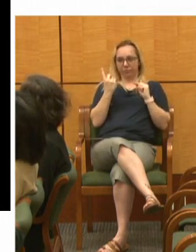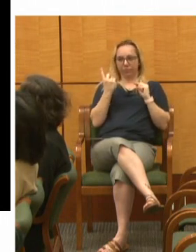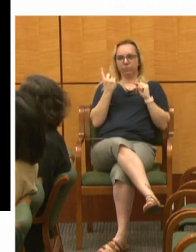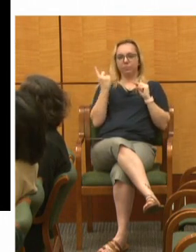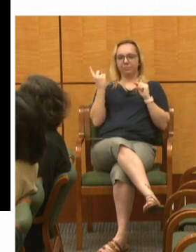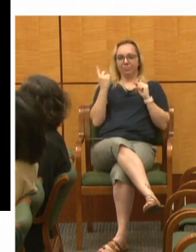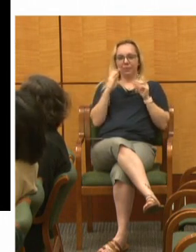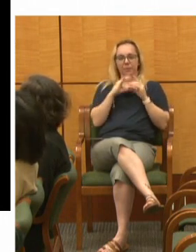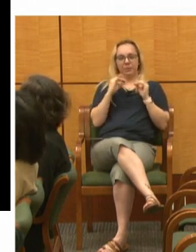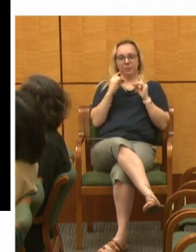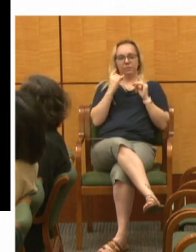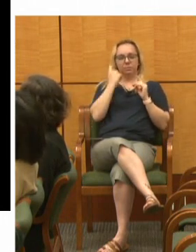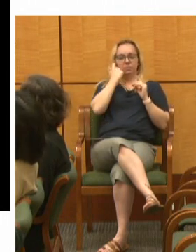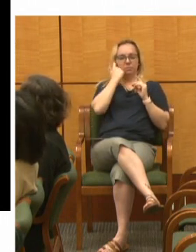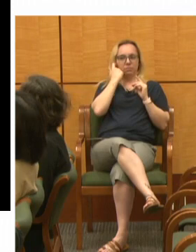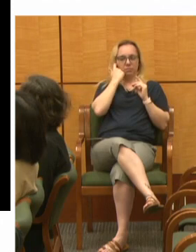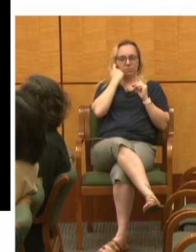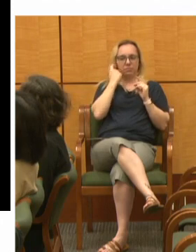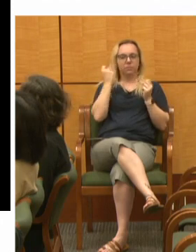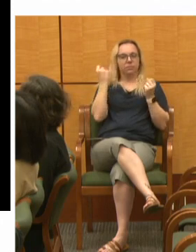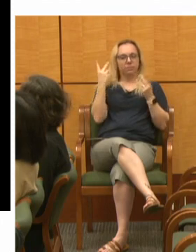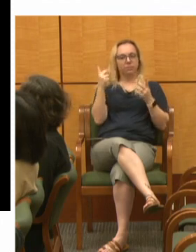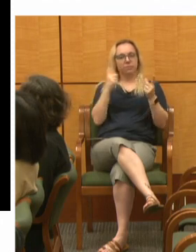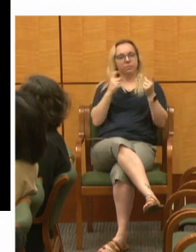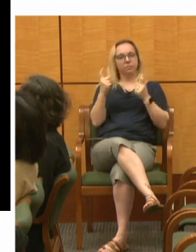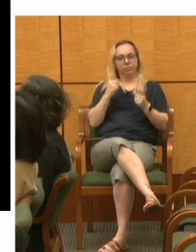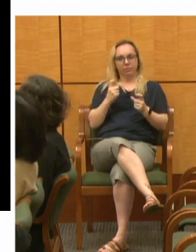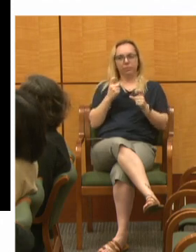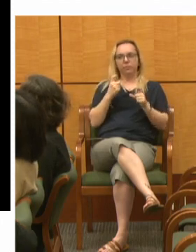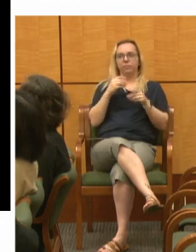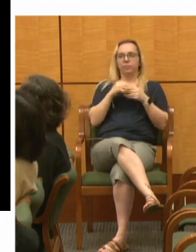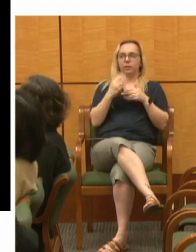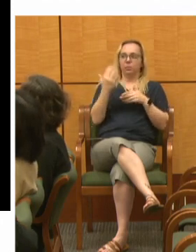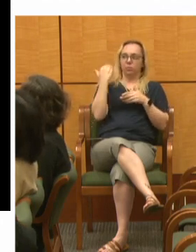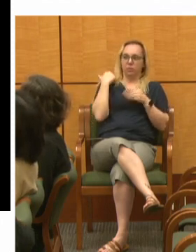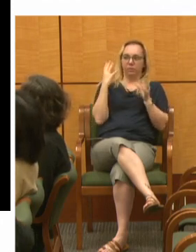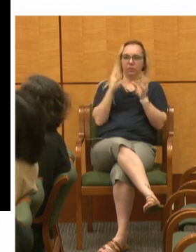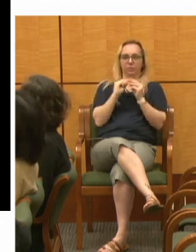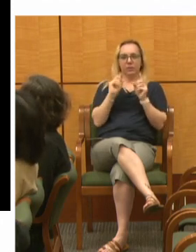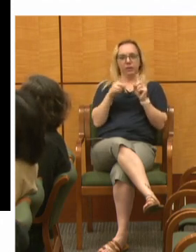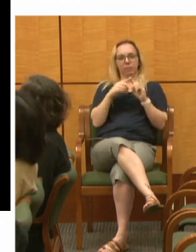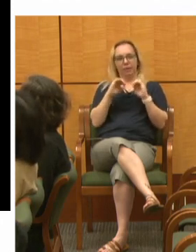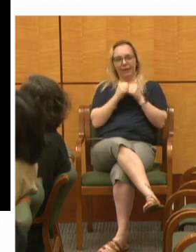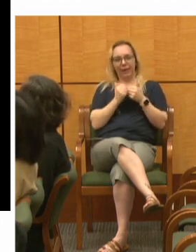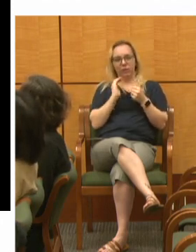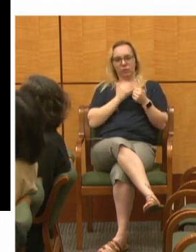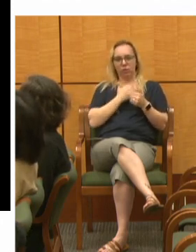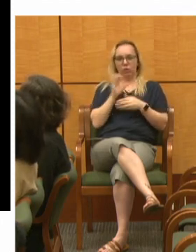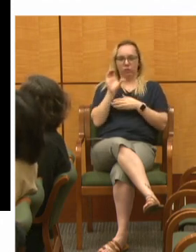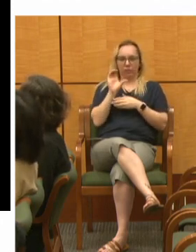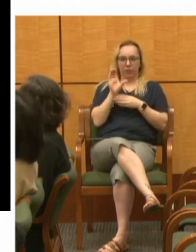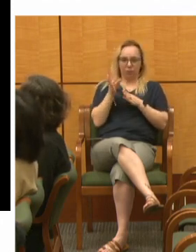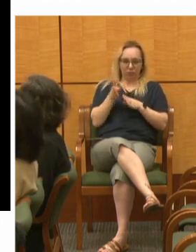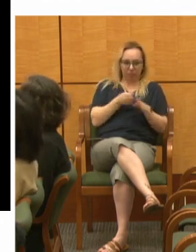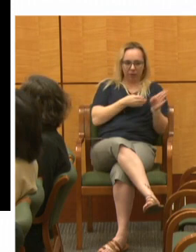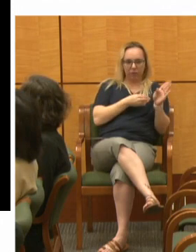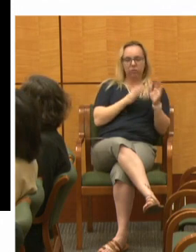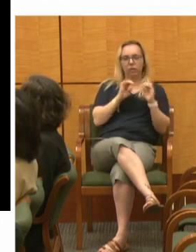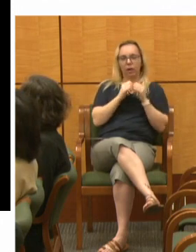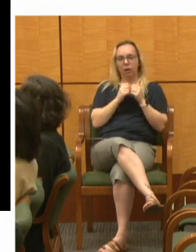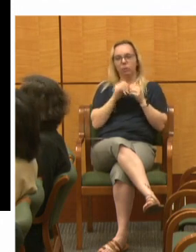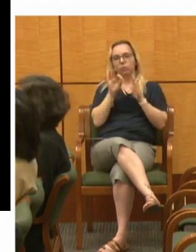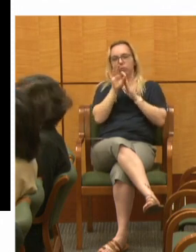ago, there have been a lot of questions in the previous meeting about how are compounds prepared, how are the formulations